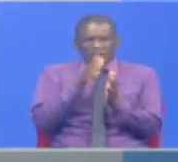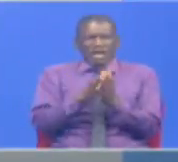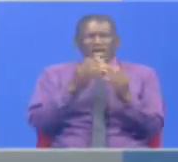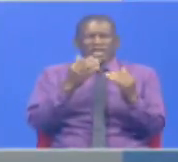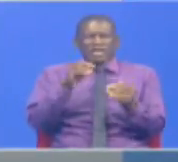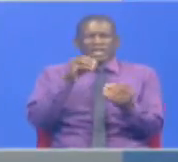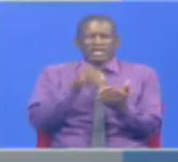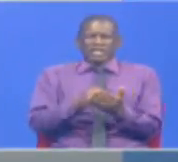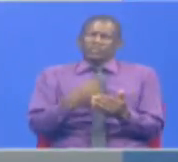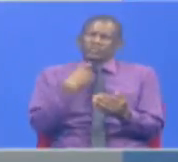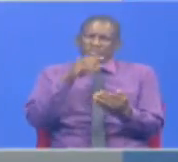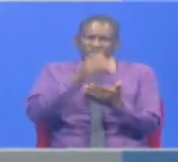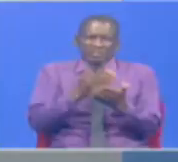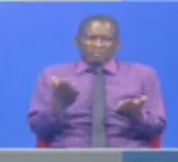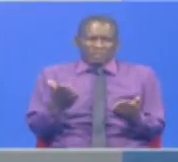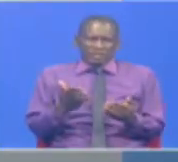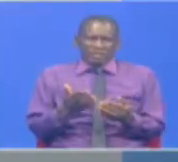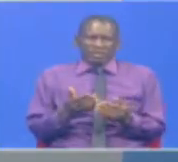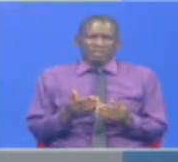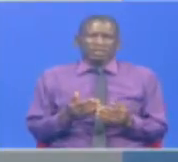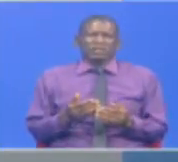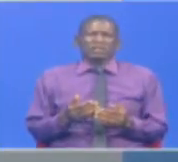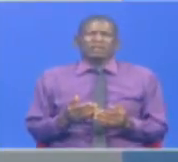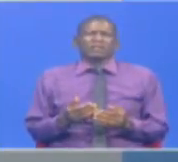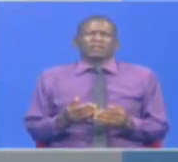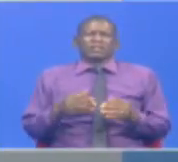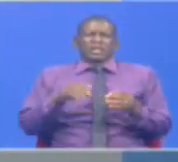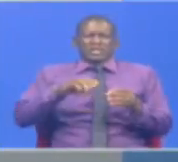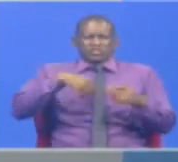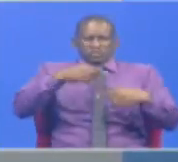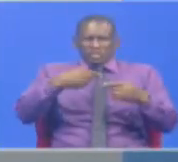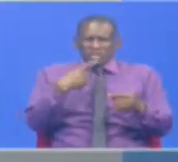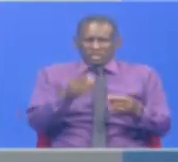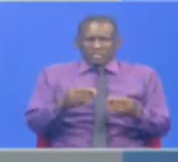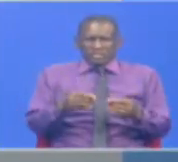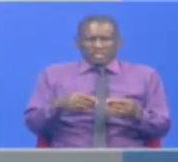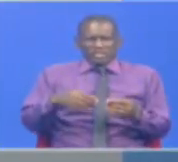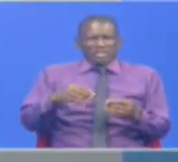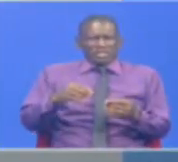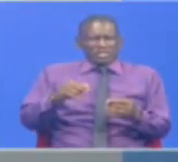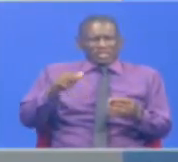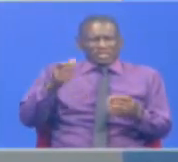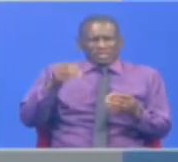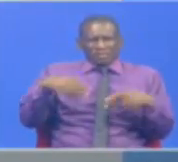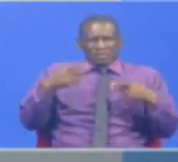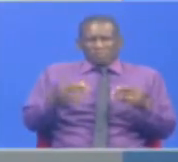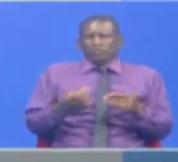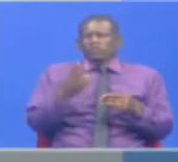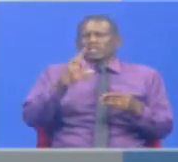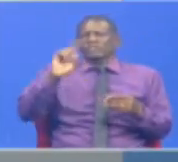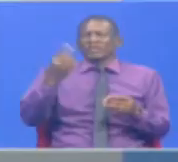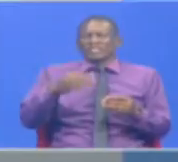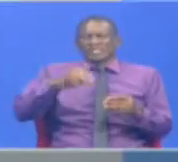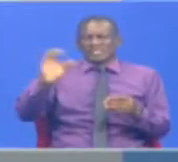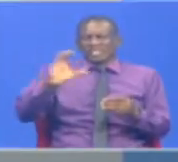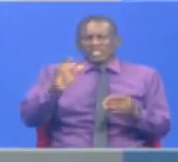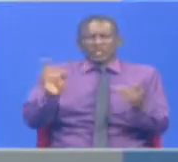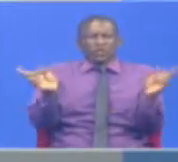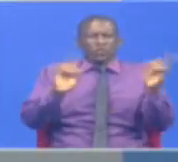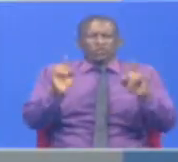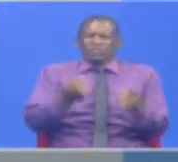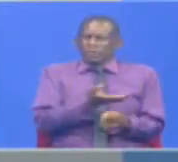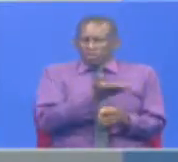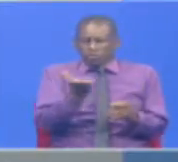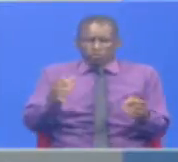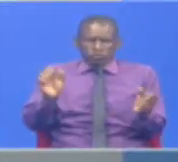quote something by Alvin Toffler. And it goes like this: the illiterate of the 21st century will not be those who